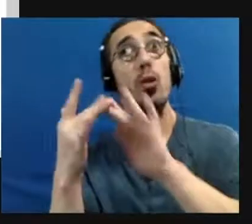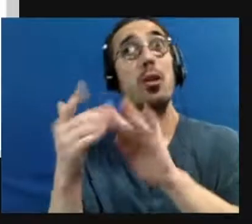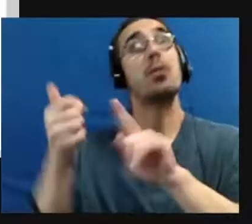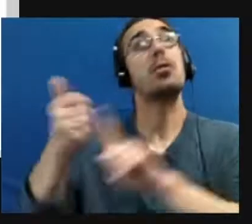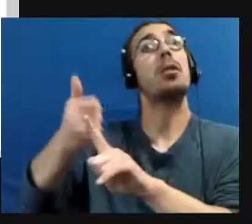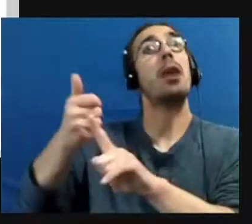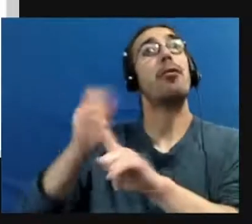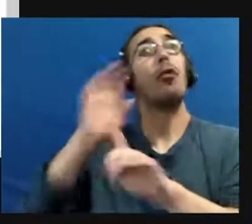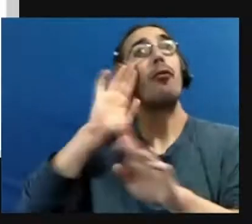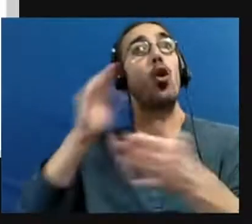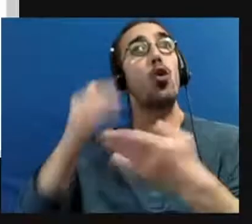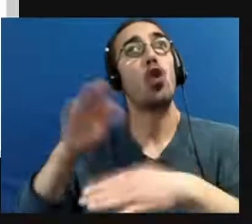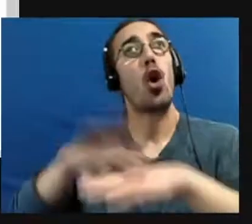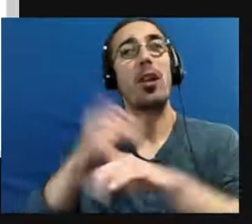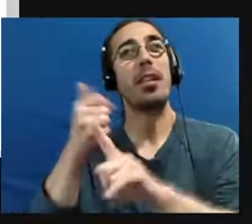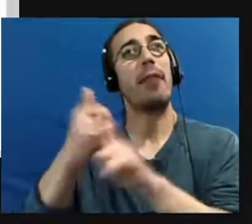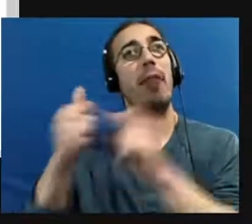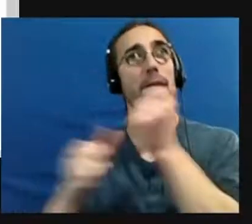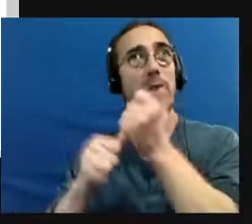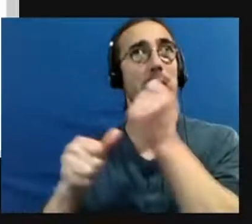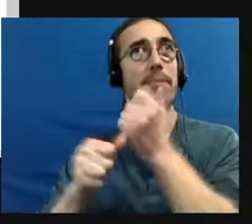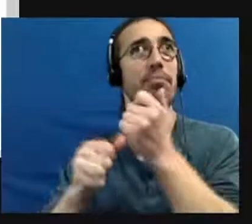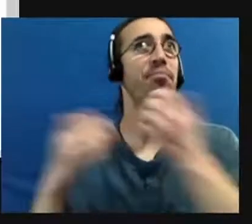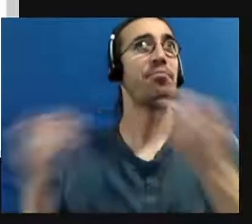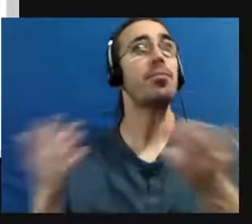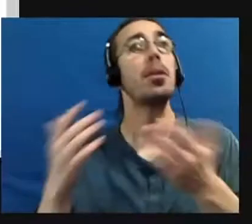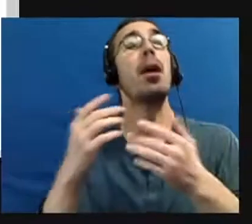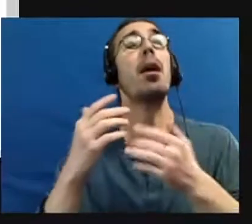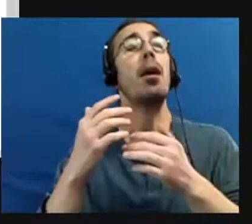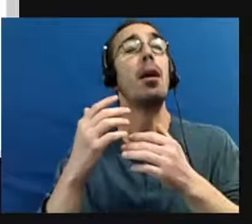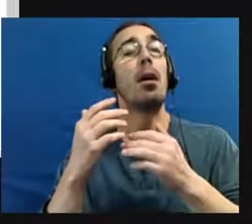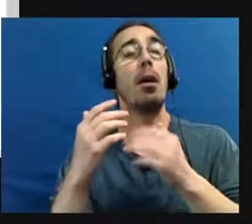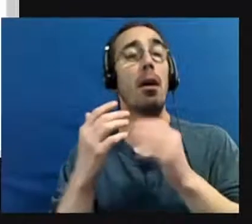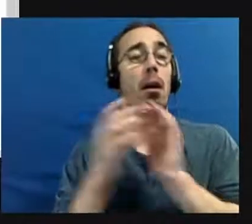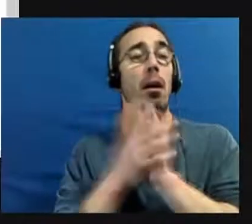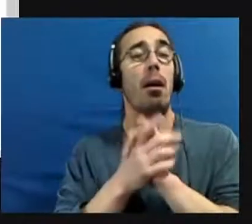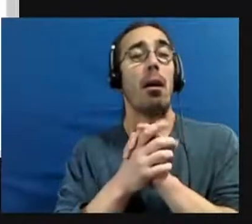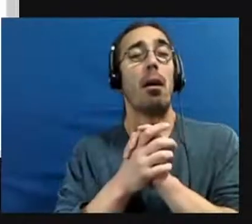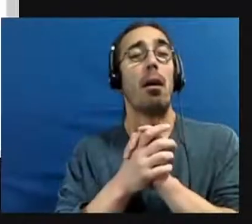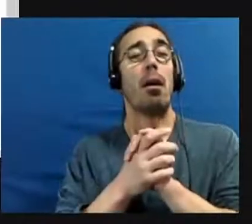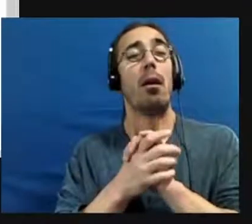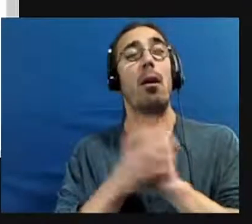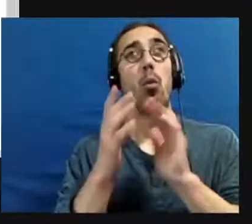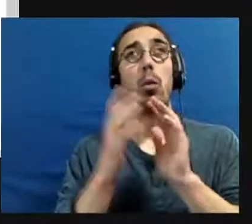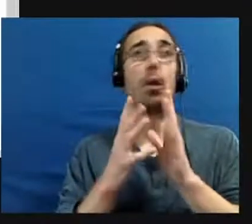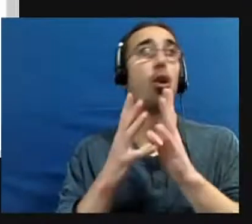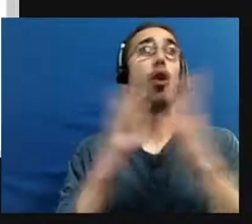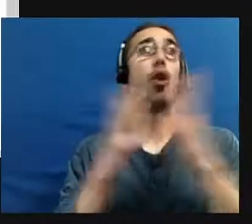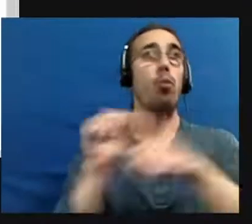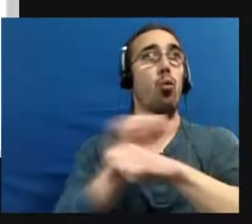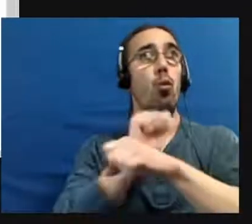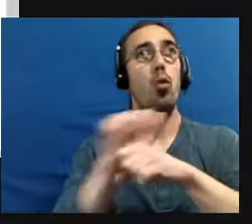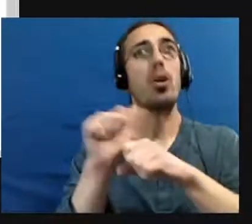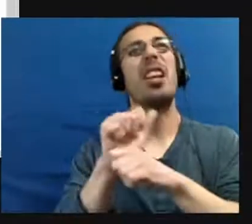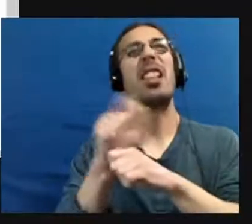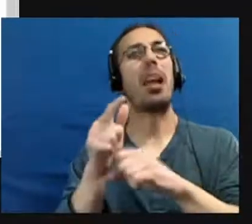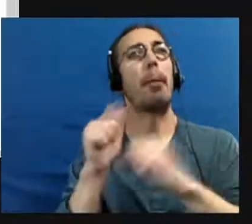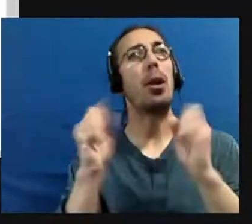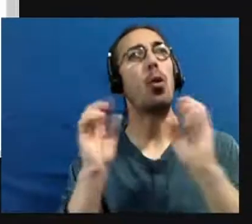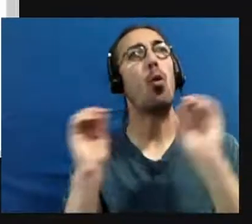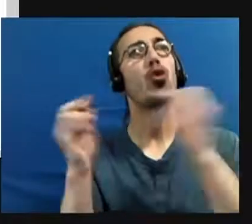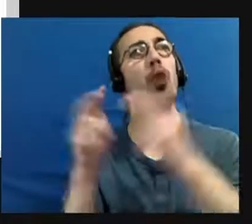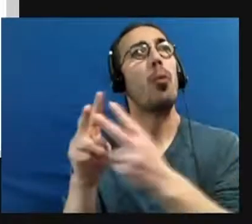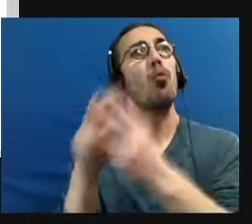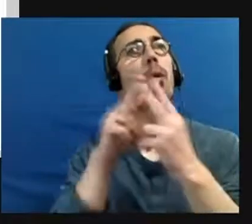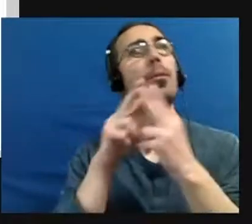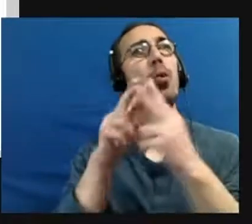on self-advocacy, went above and beyond a lot of organizations or other films who maybe partner with less